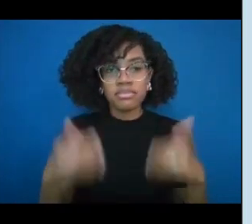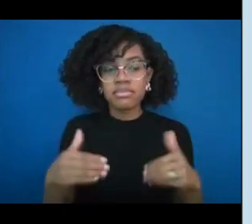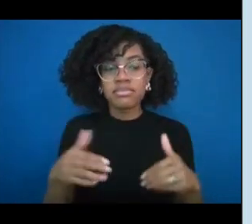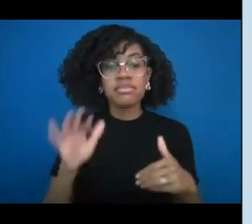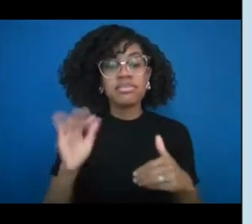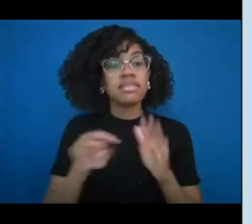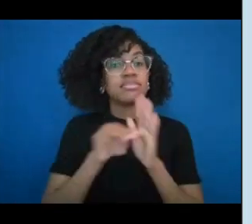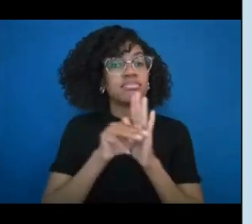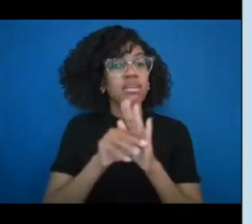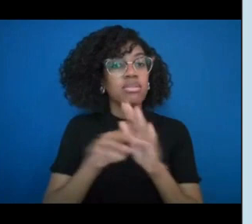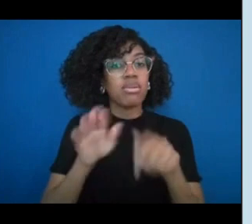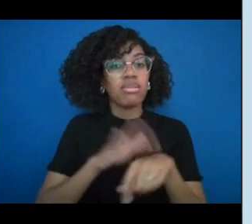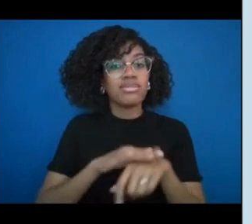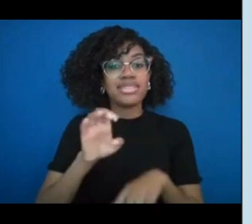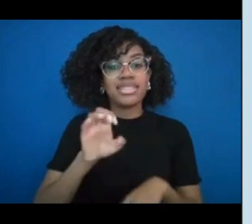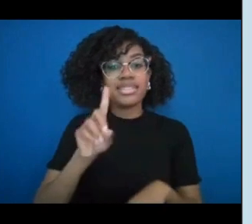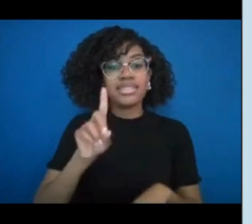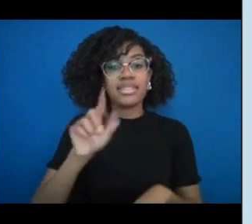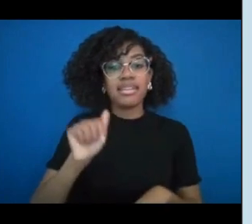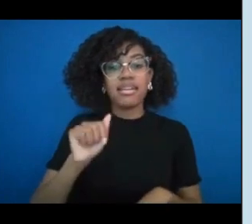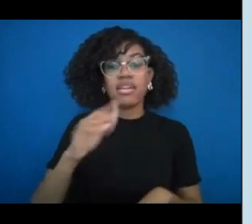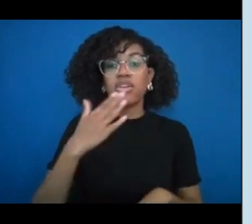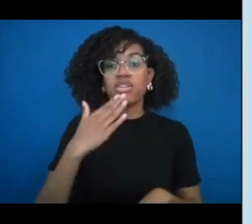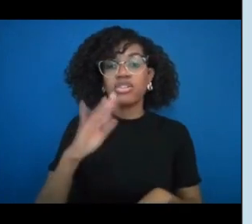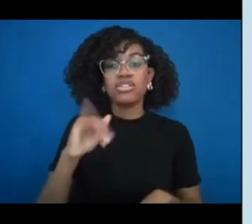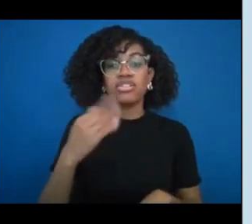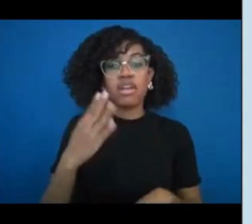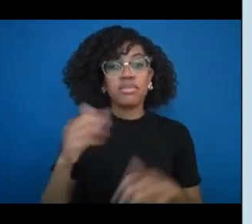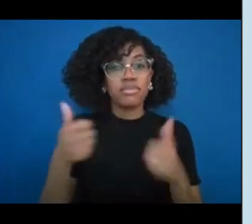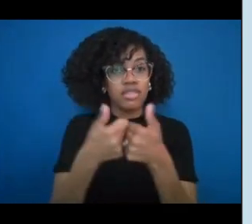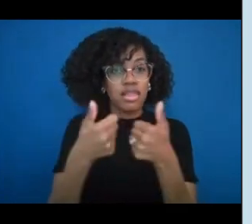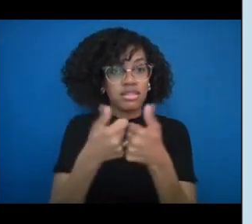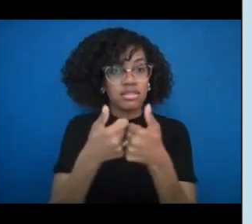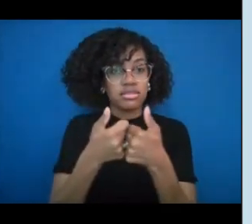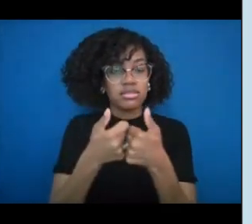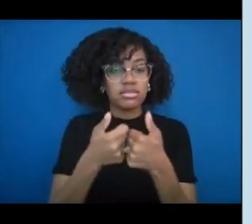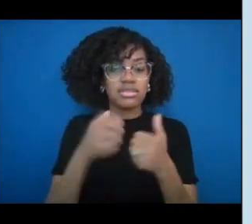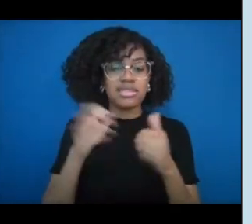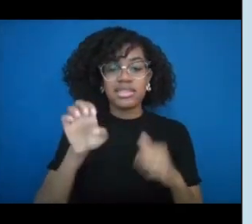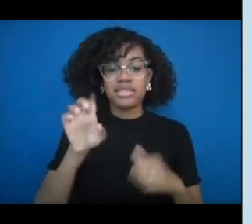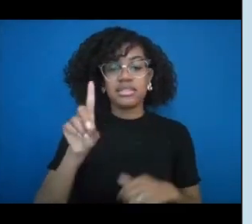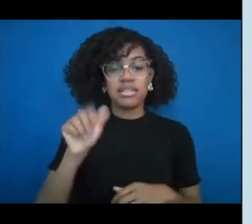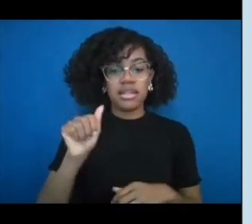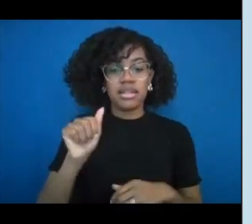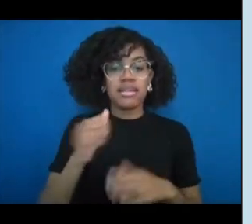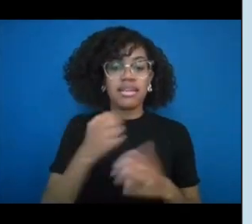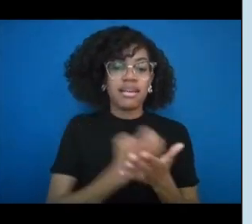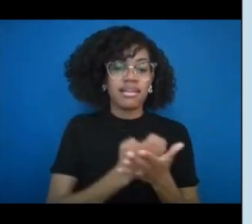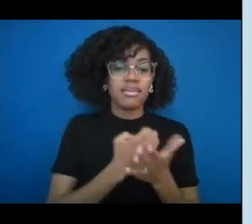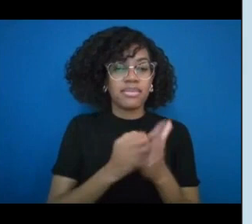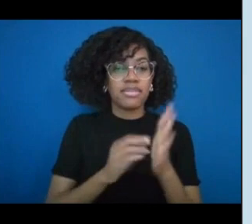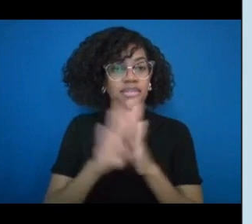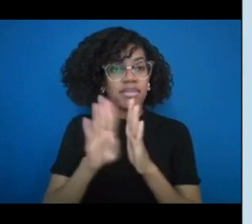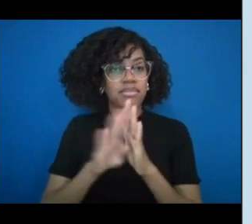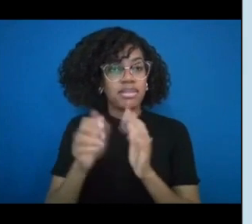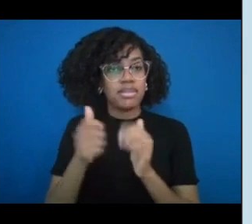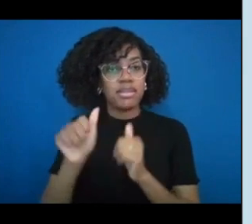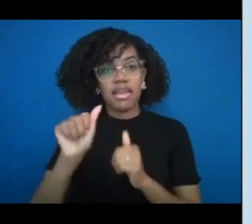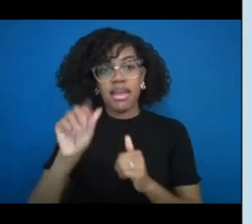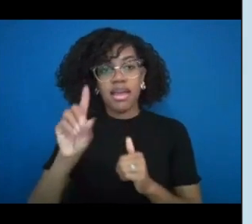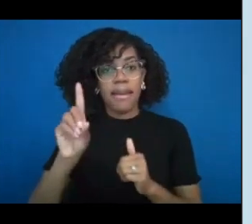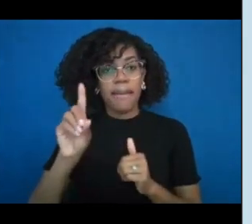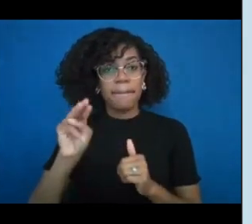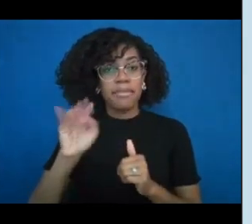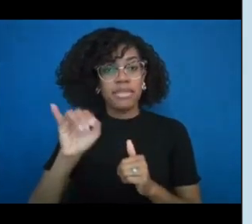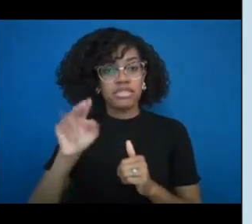EDA's Good Jobs Challenge, the Economic Development Administration's Good Jobs Challenge, and relies on a